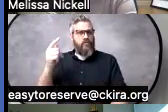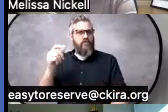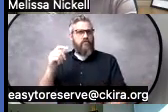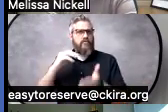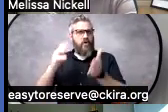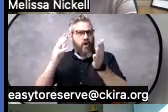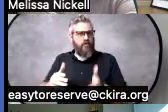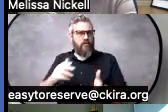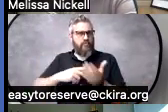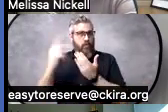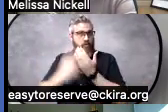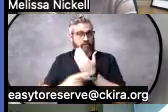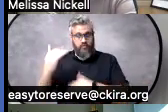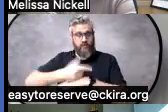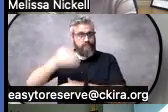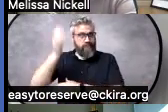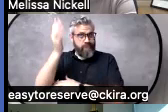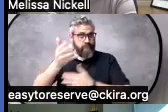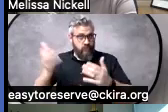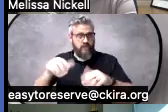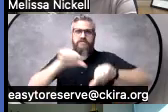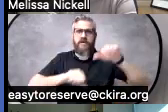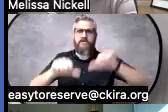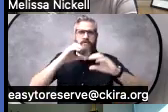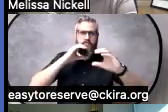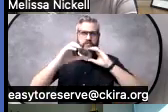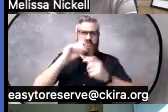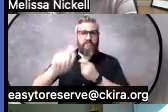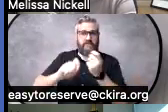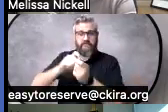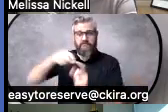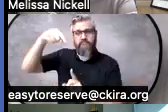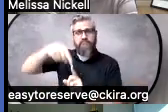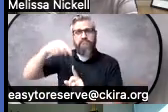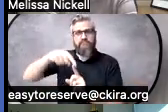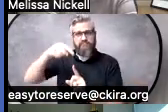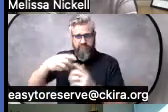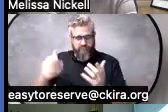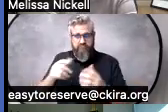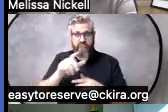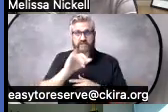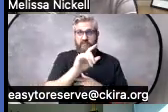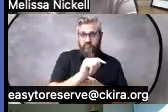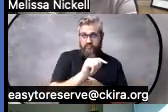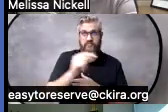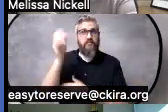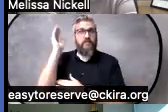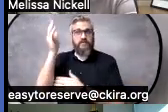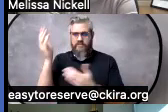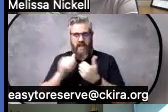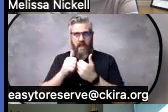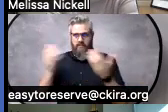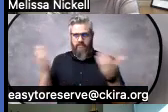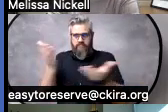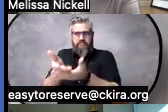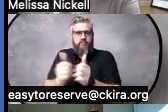speaking to us today about scientific communication and specifically looking at the intersection between literature and presentations. So